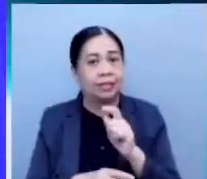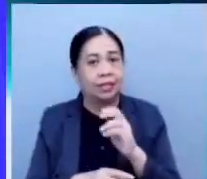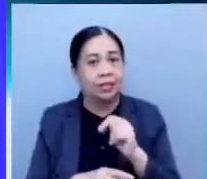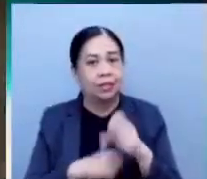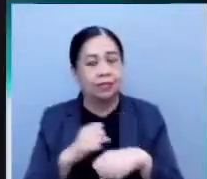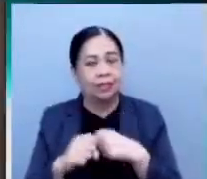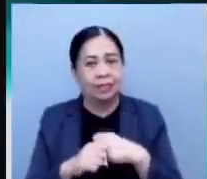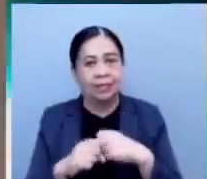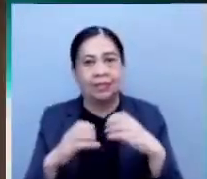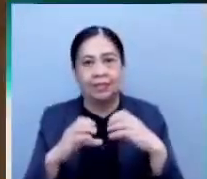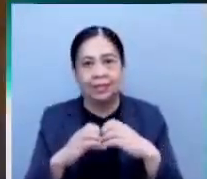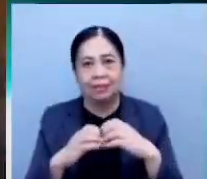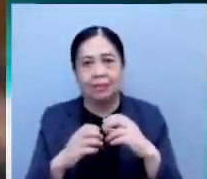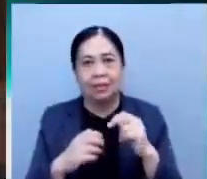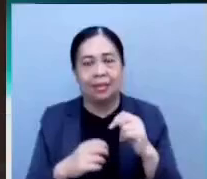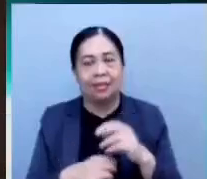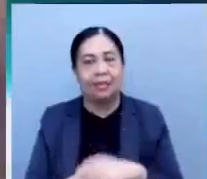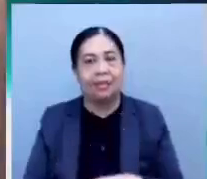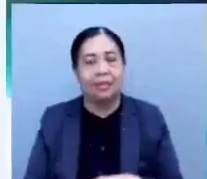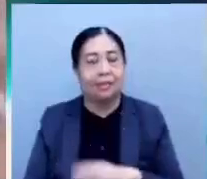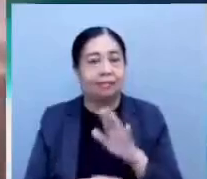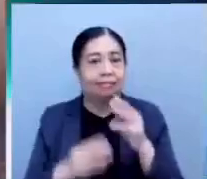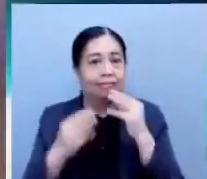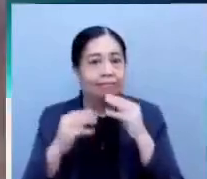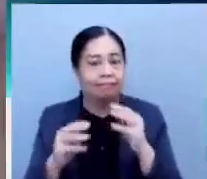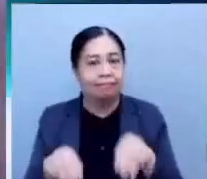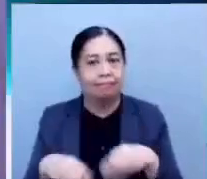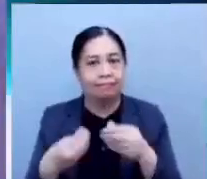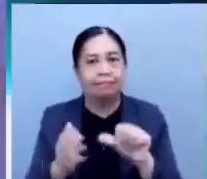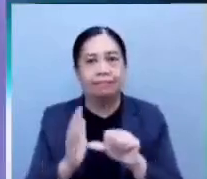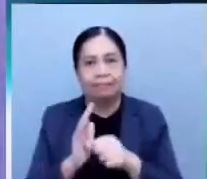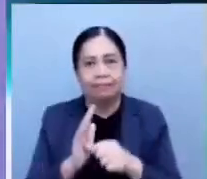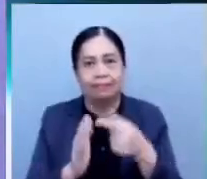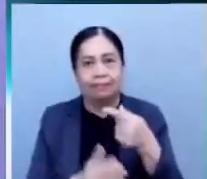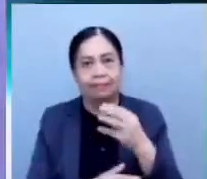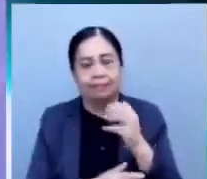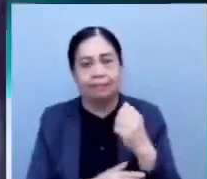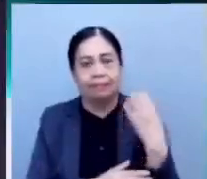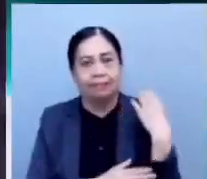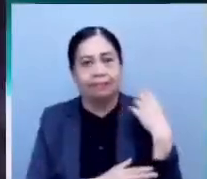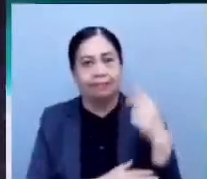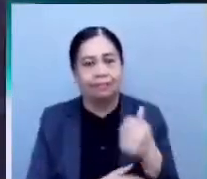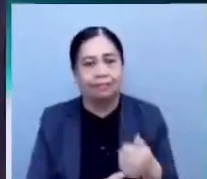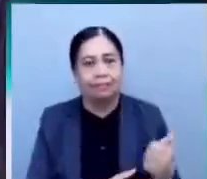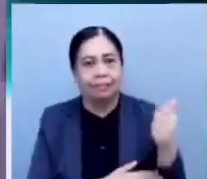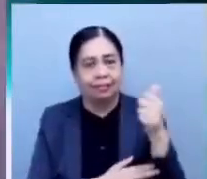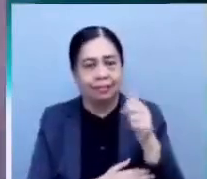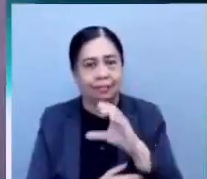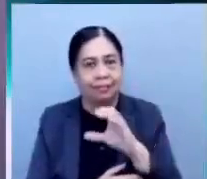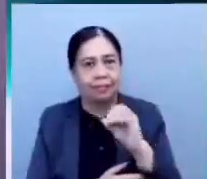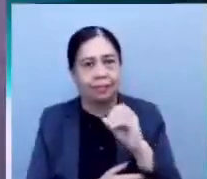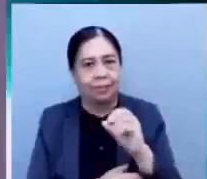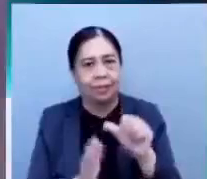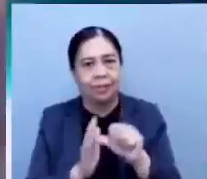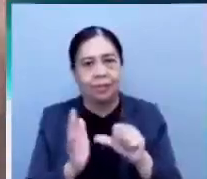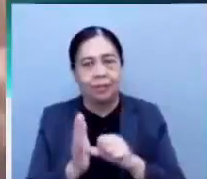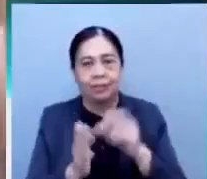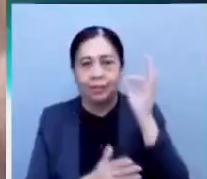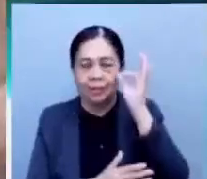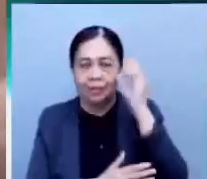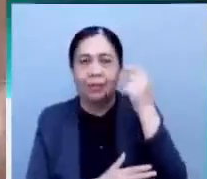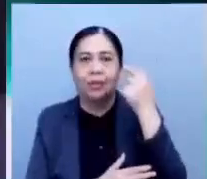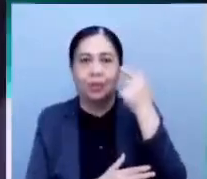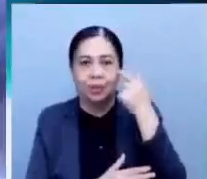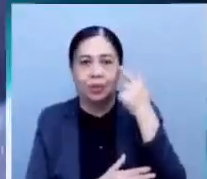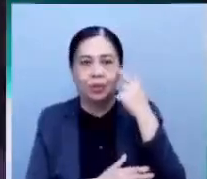GMA Network. Sa kanyang mensahe, binigyang diin ni GMA Chairman and CEO Attorney Felipe L. Gozon ang halaga